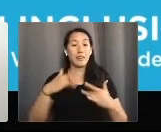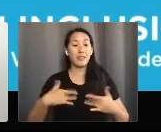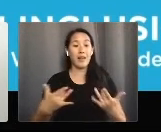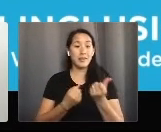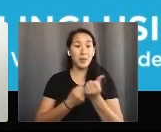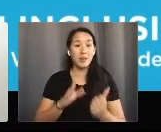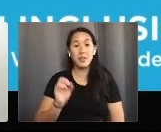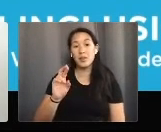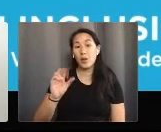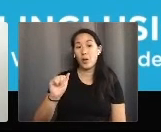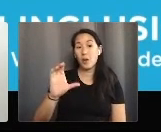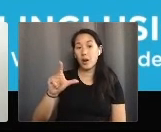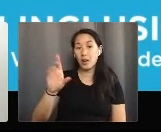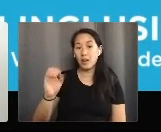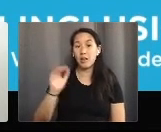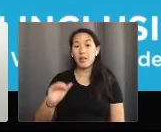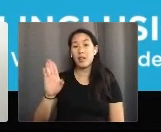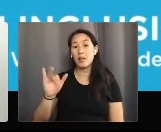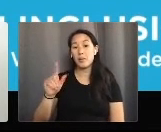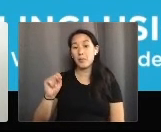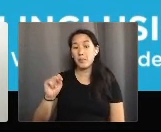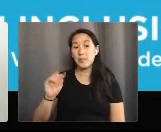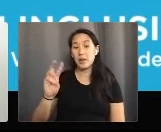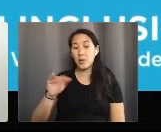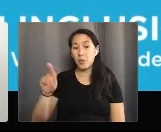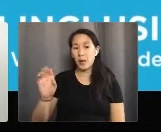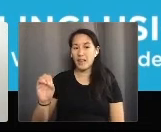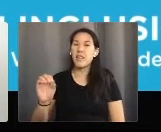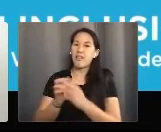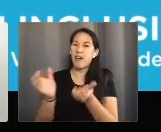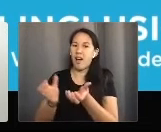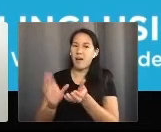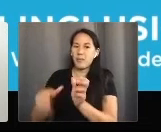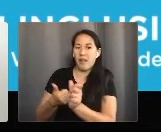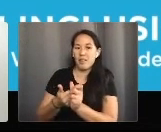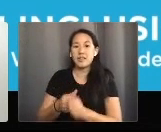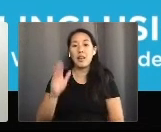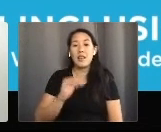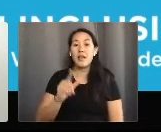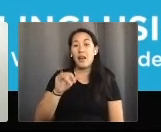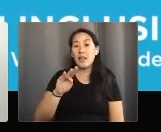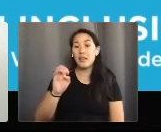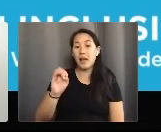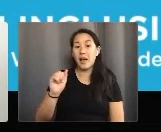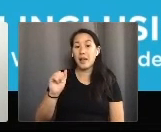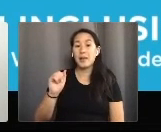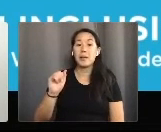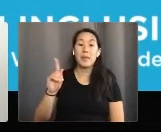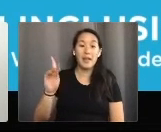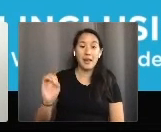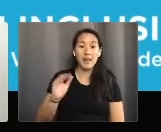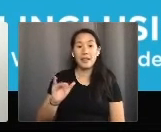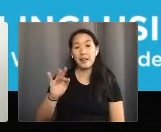Oracle, Bitwise Industries, and they're doing a lot of work behind the scenes with us. Limeade, Indeed, Balsamic, Blackline,